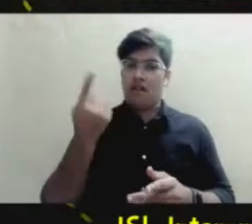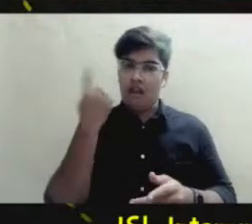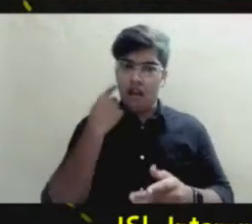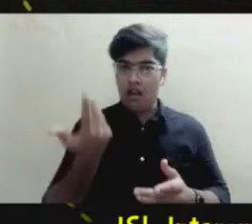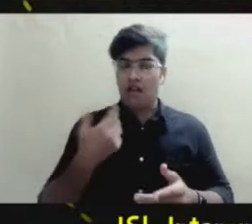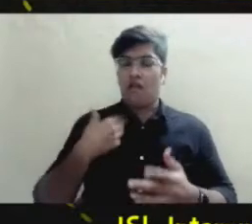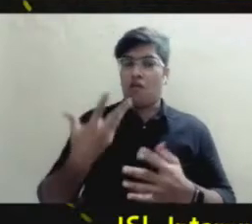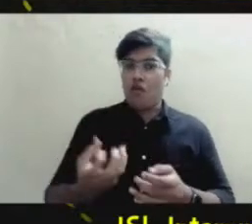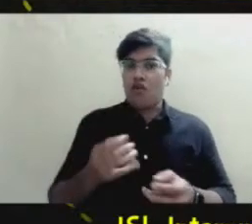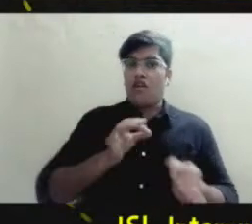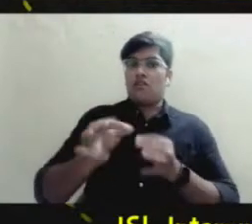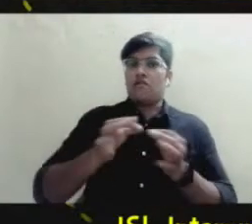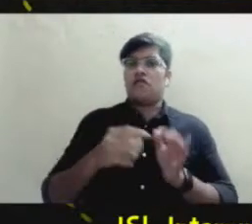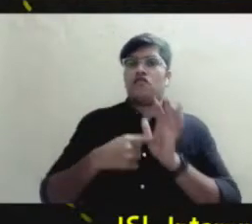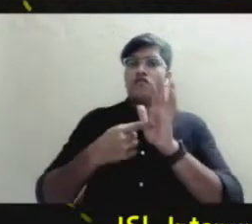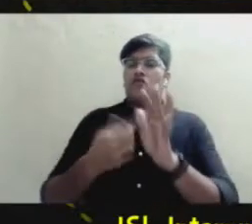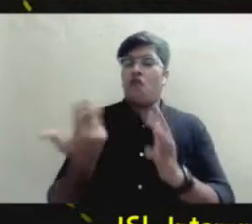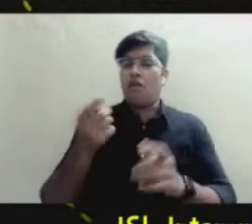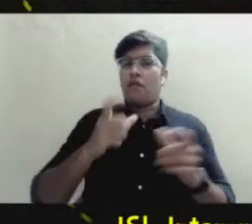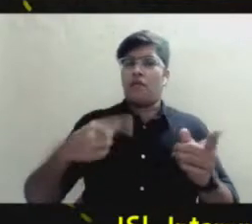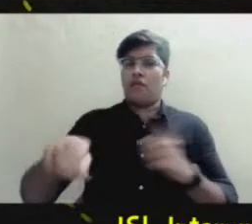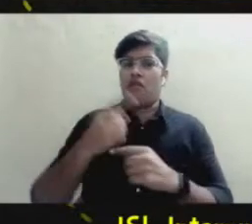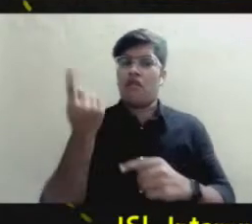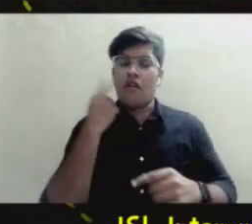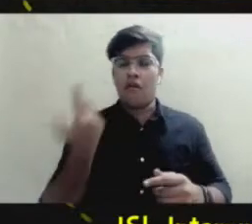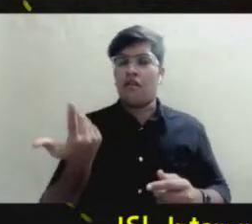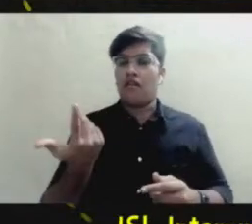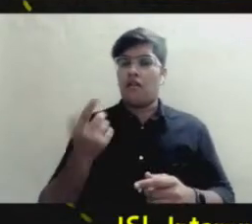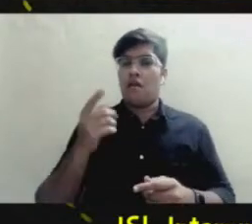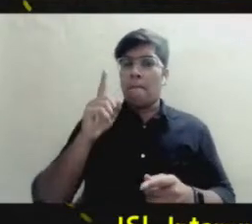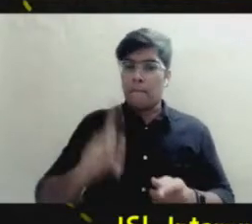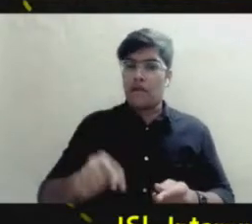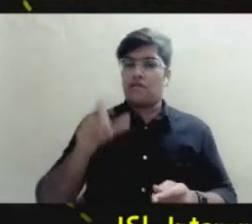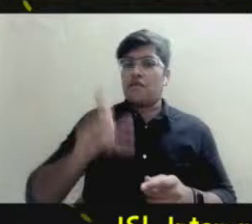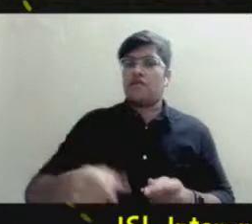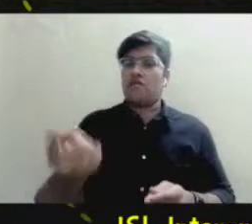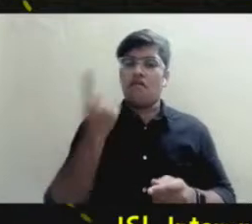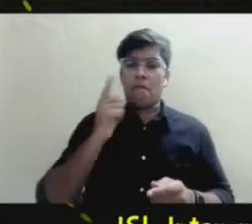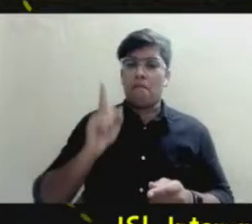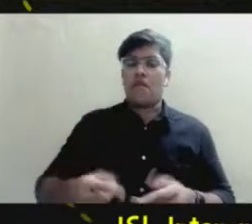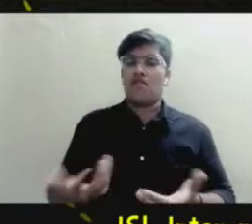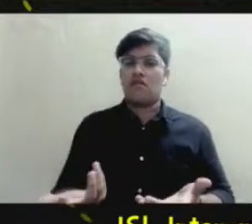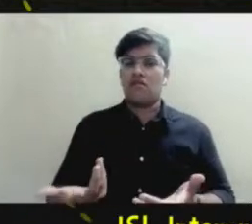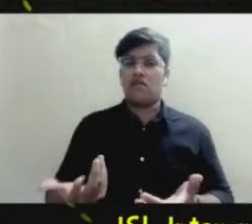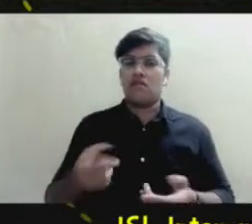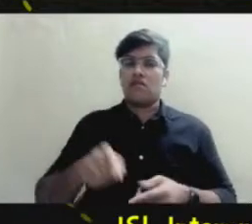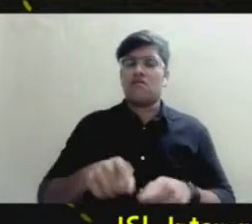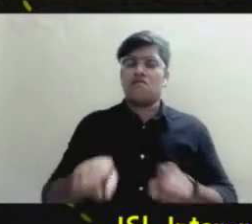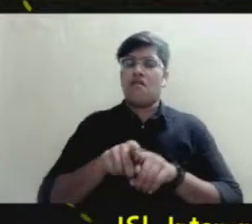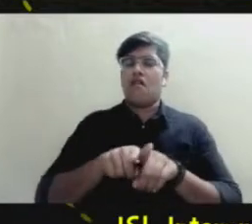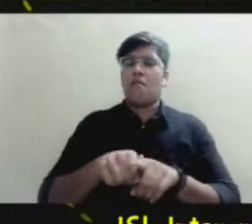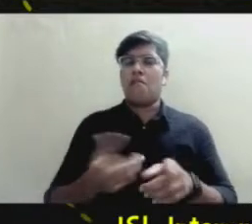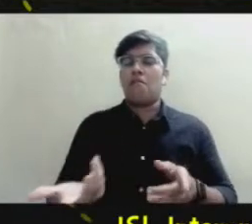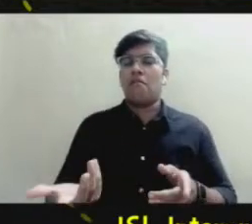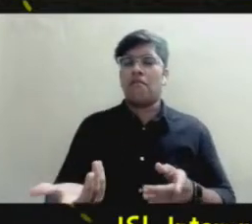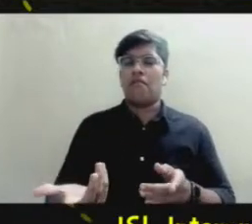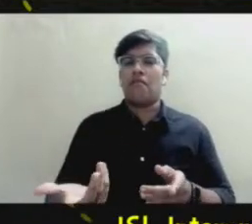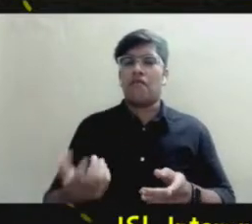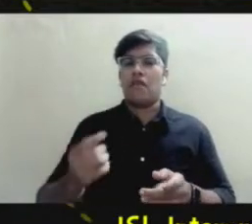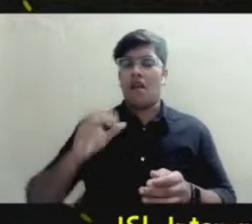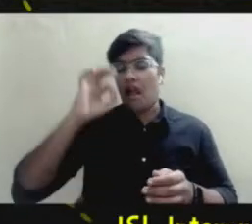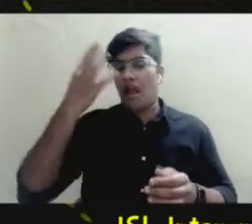for you, How dare you not be there for me? Almost a sense of, anger